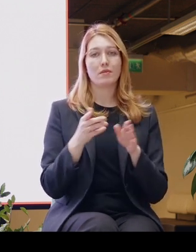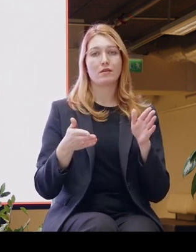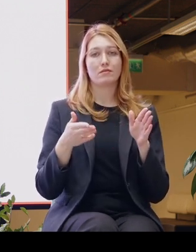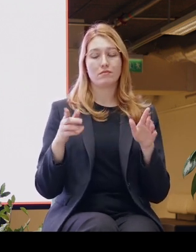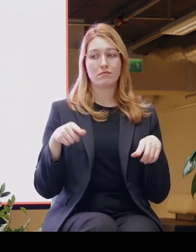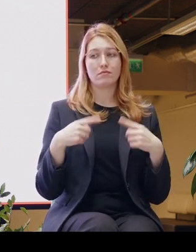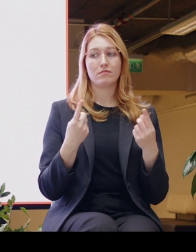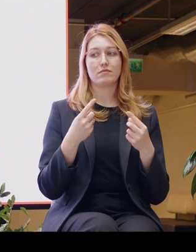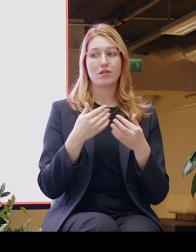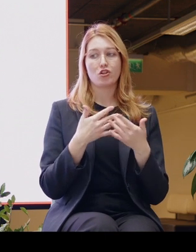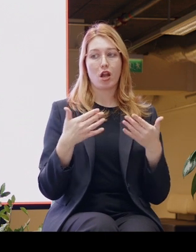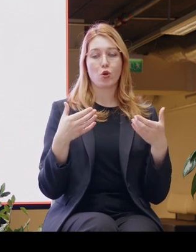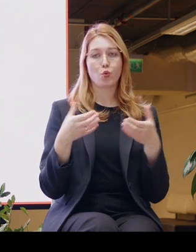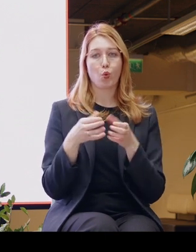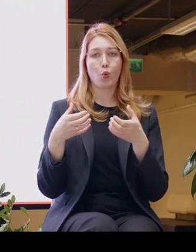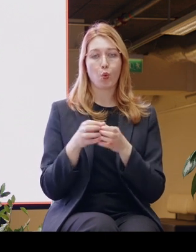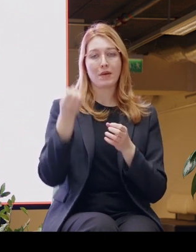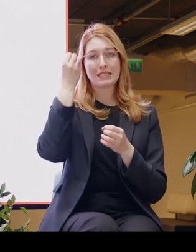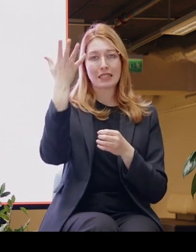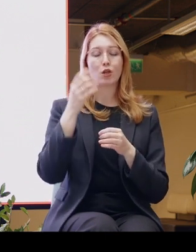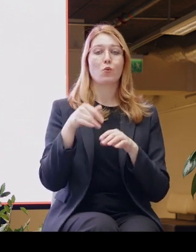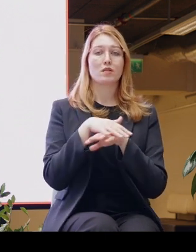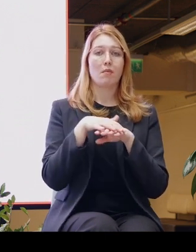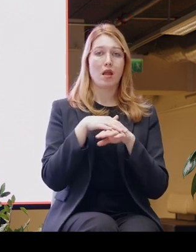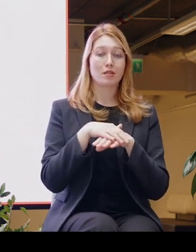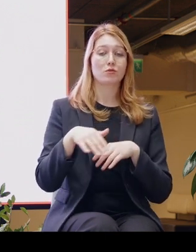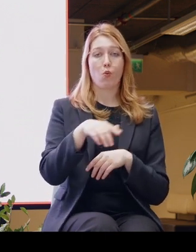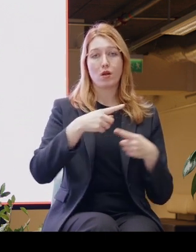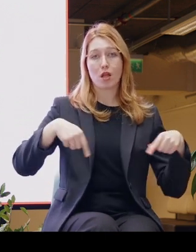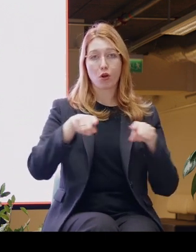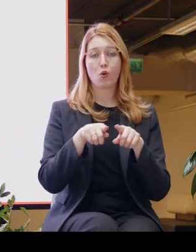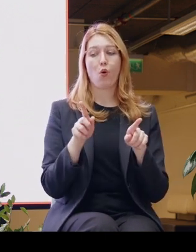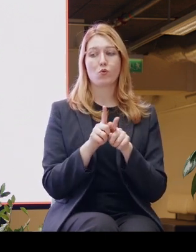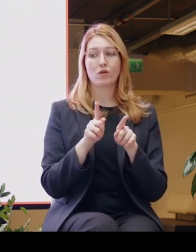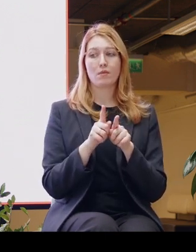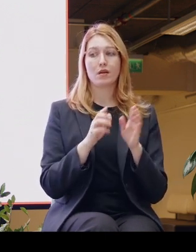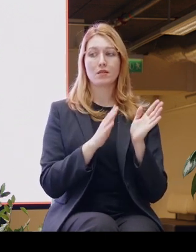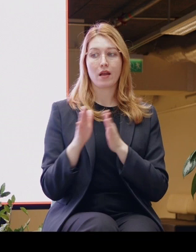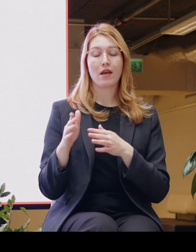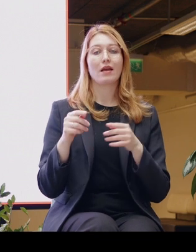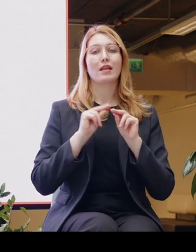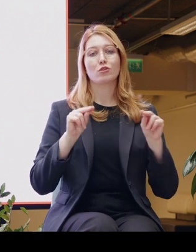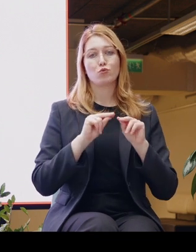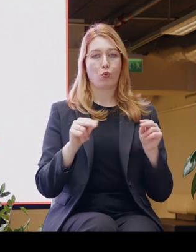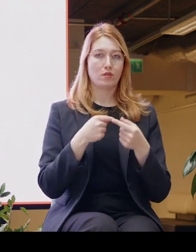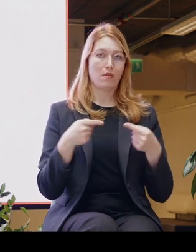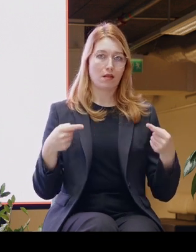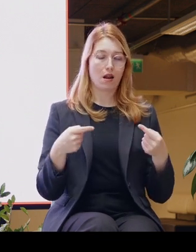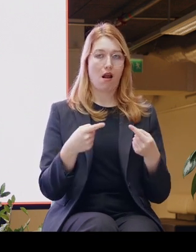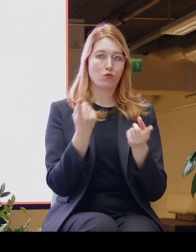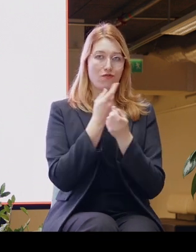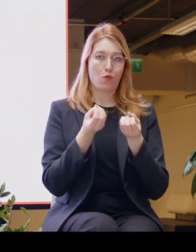of the various group of public services, and preparing instructional materials.